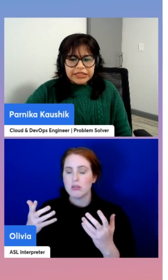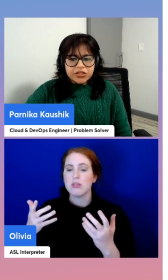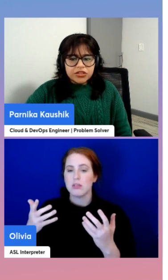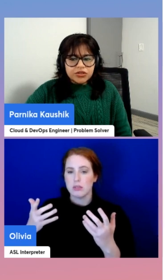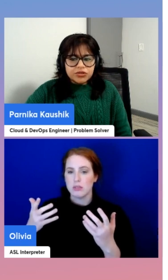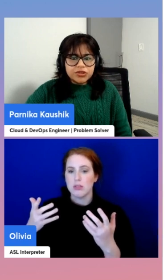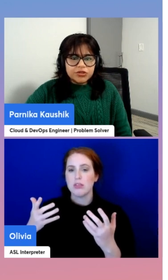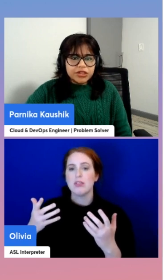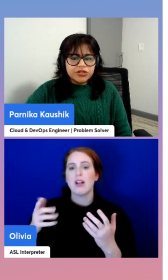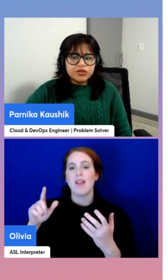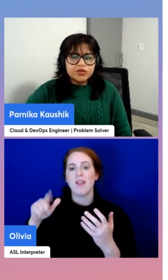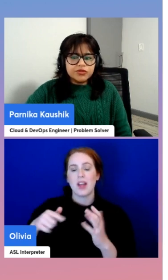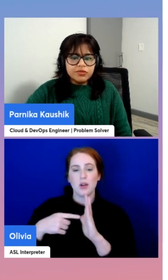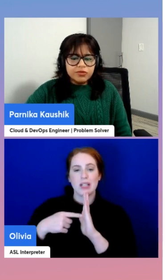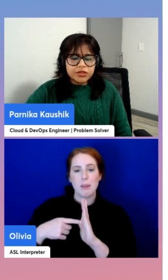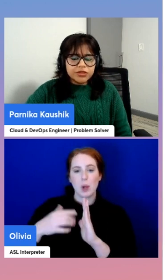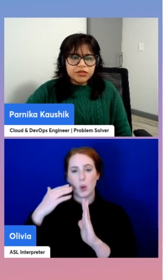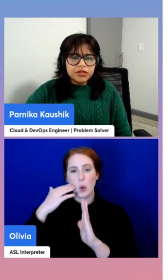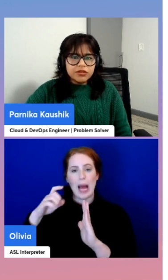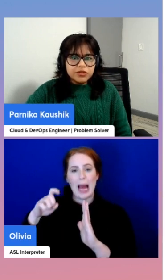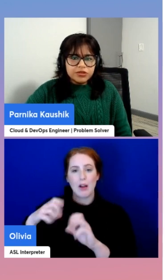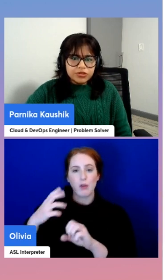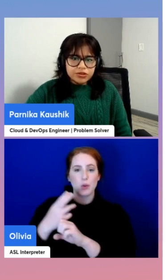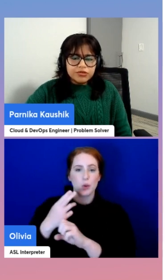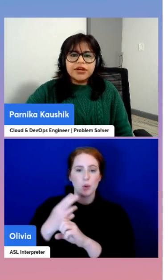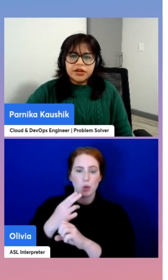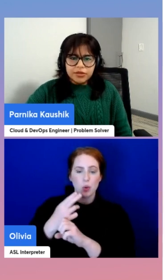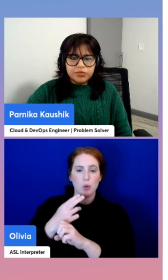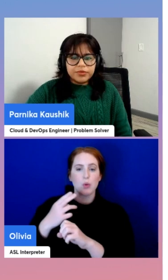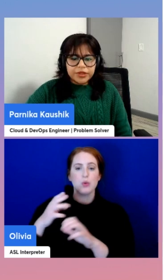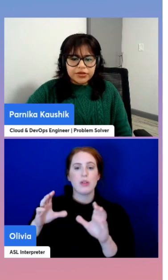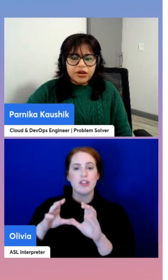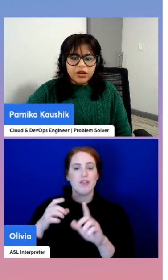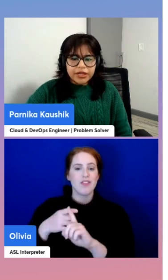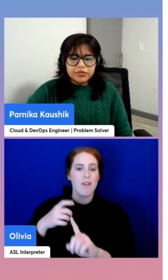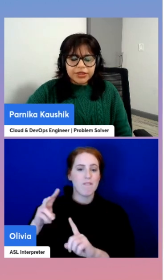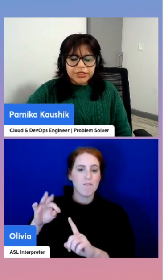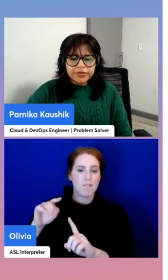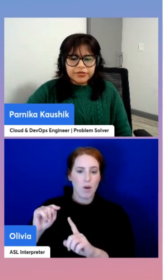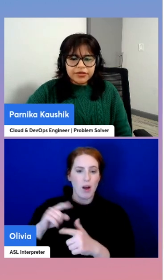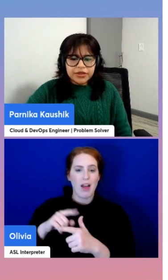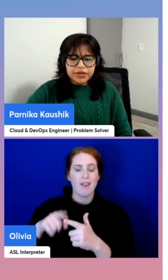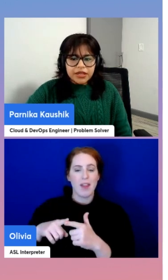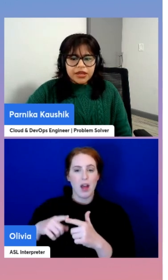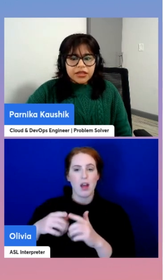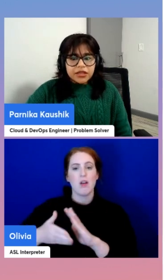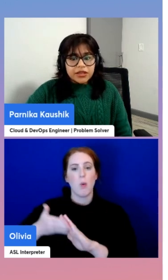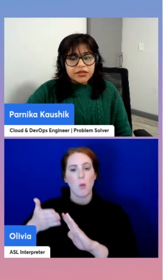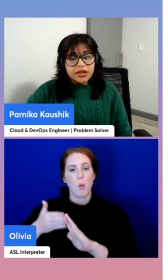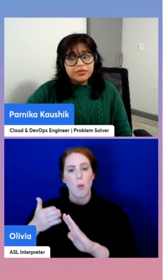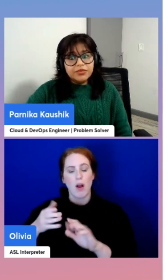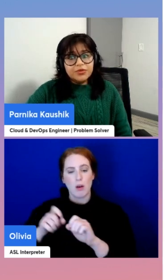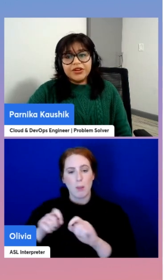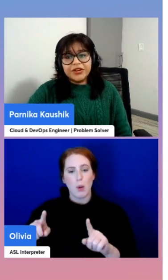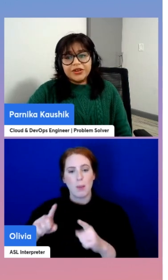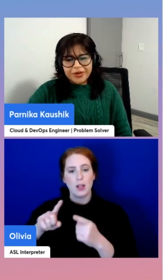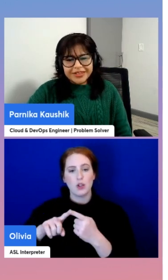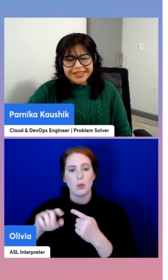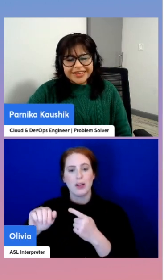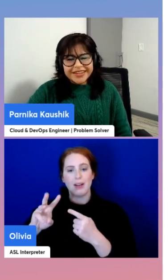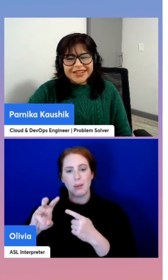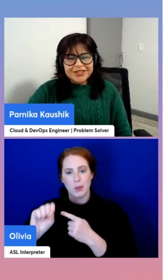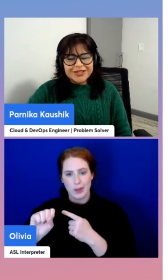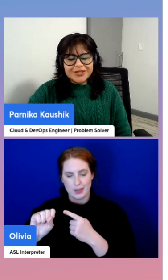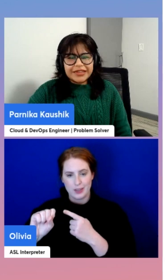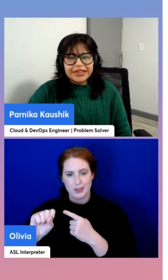knows it needs to use the credentials from Vault to run a deployment on AWS. GitHub to